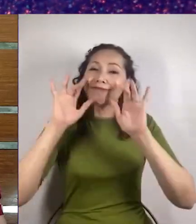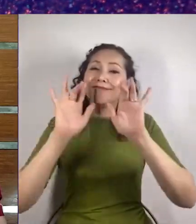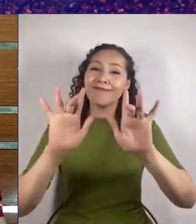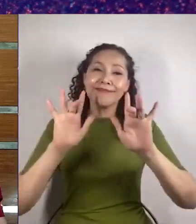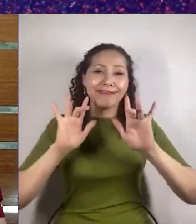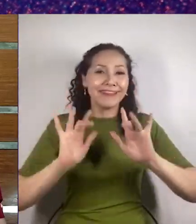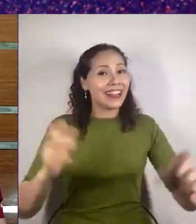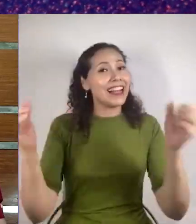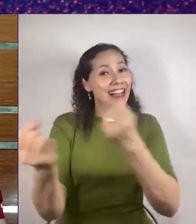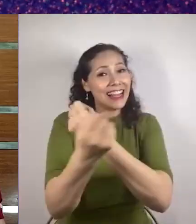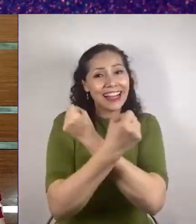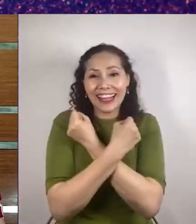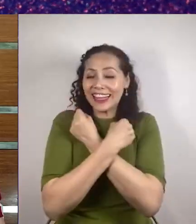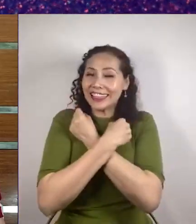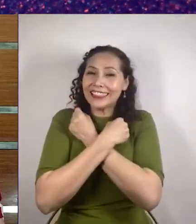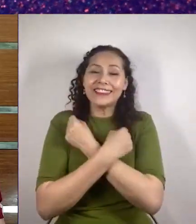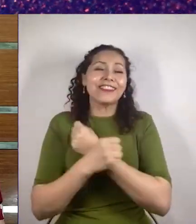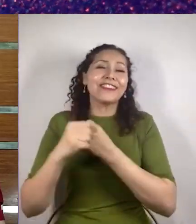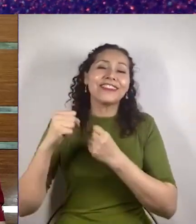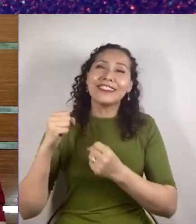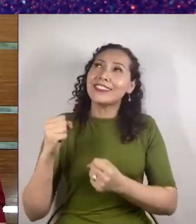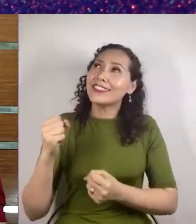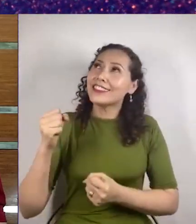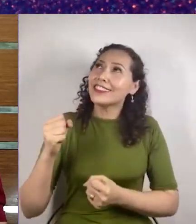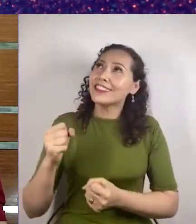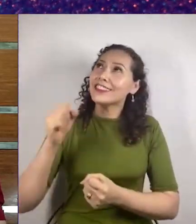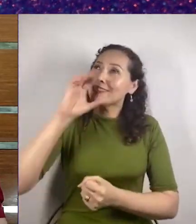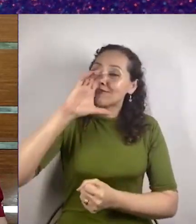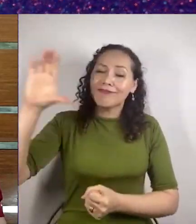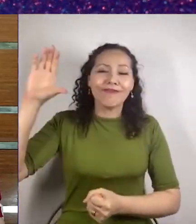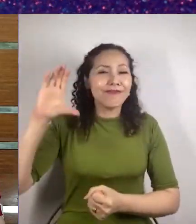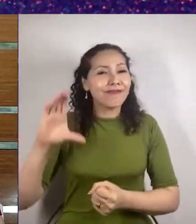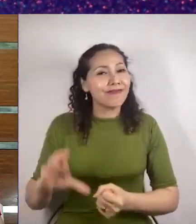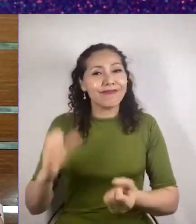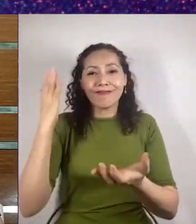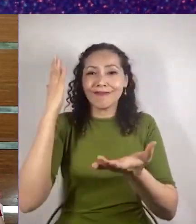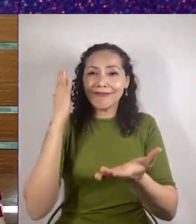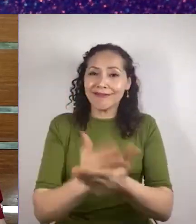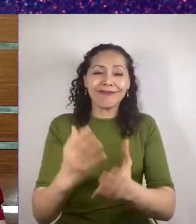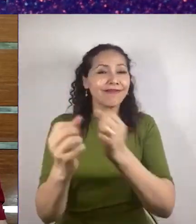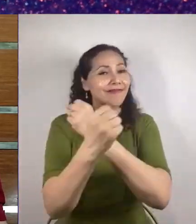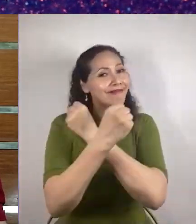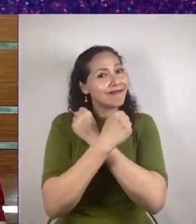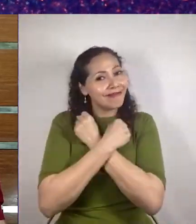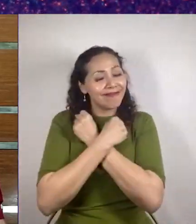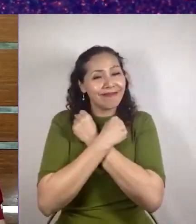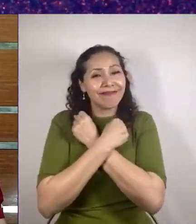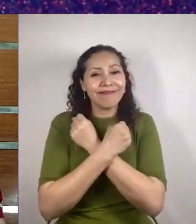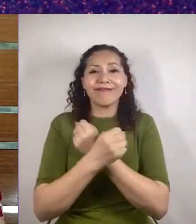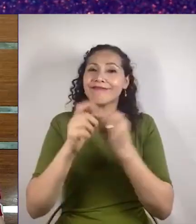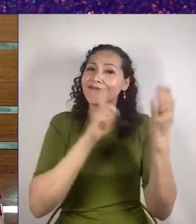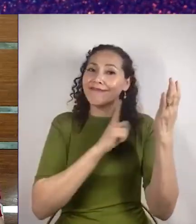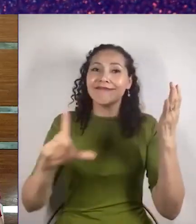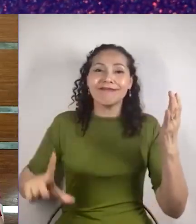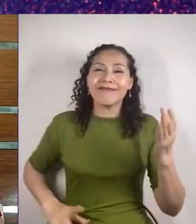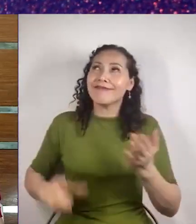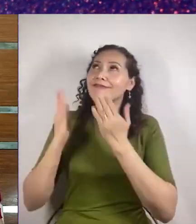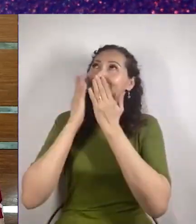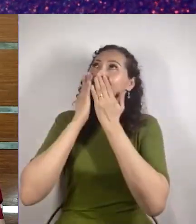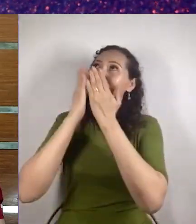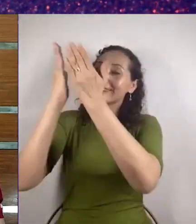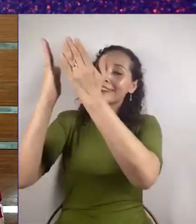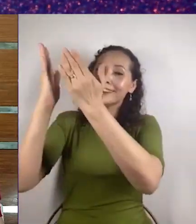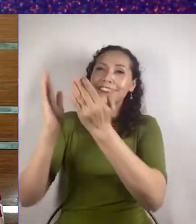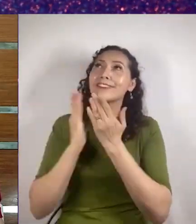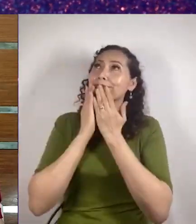and your love. Your love is unfailing, Lord, I am grateful. I give